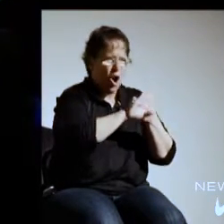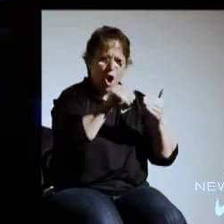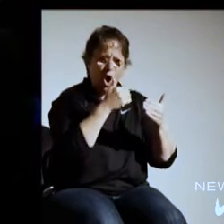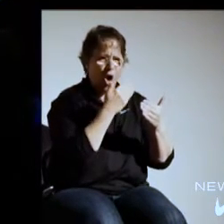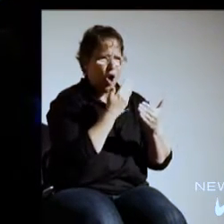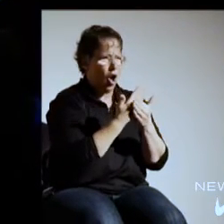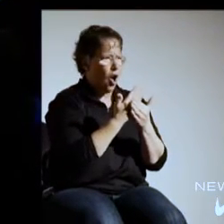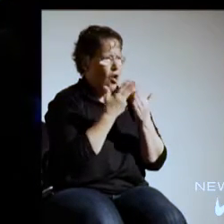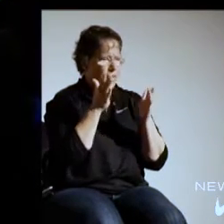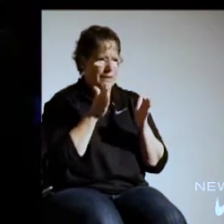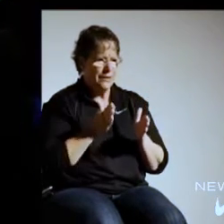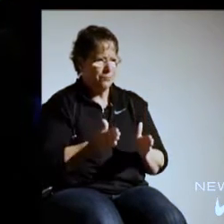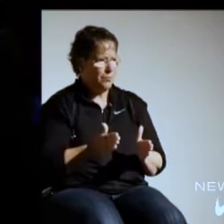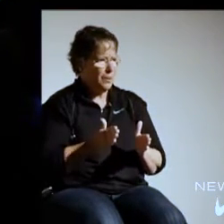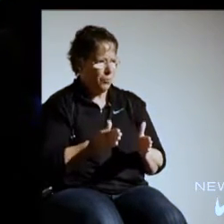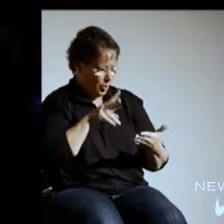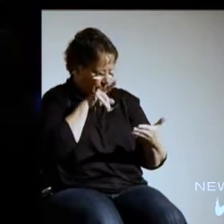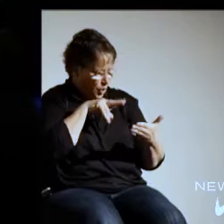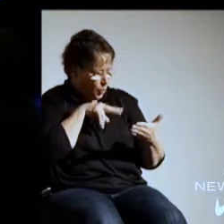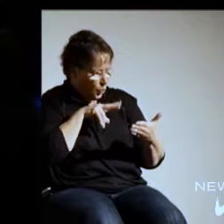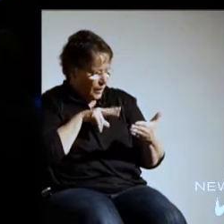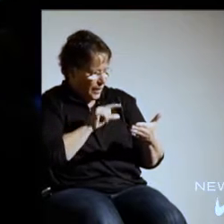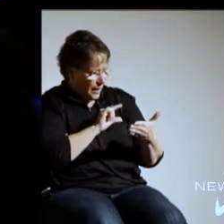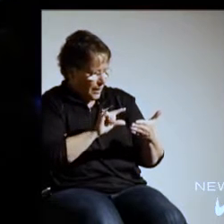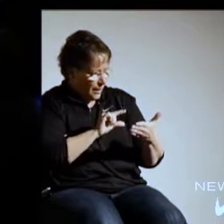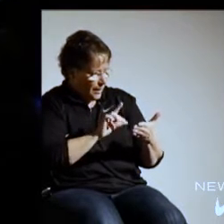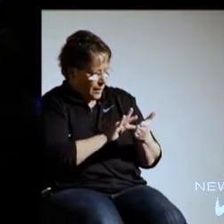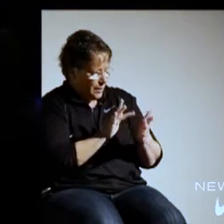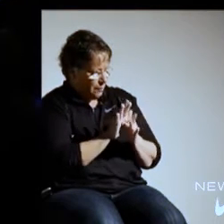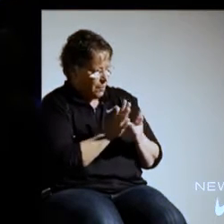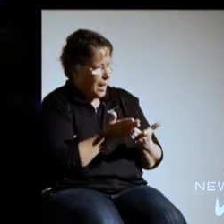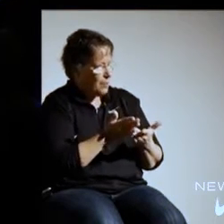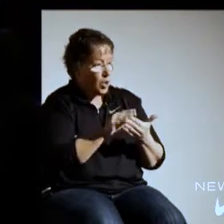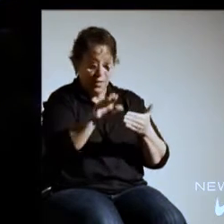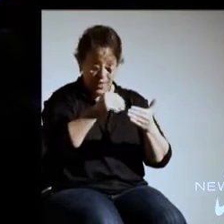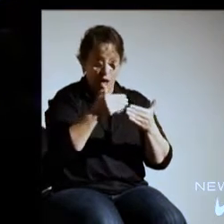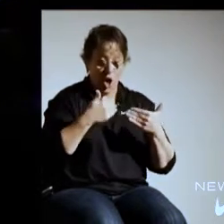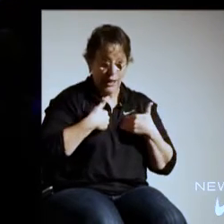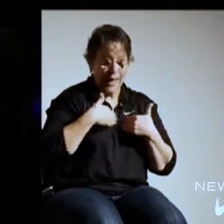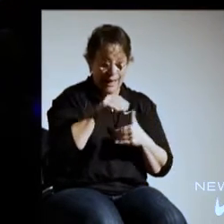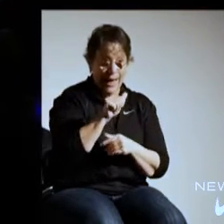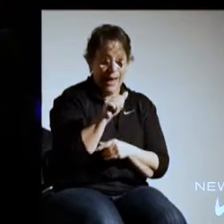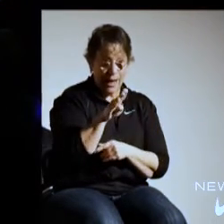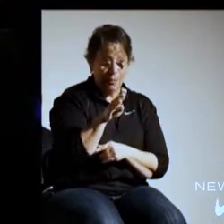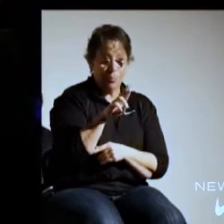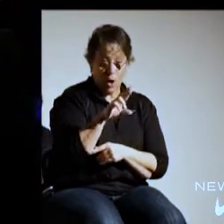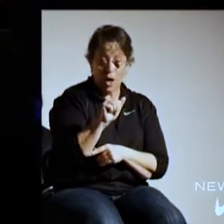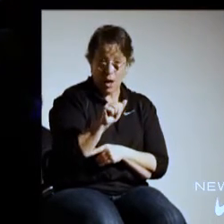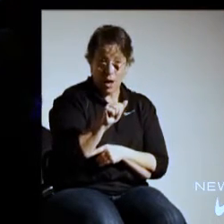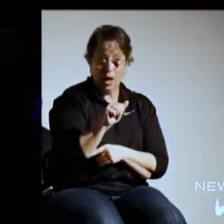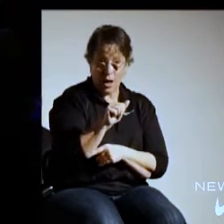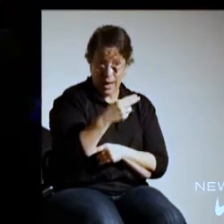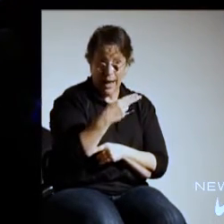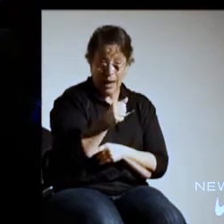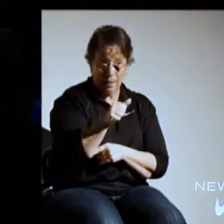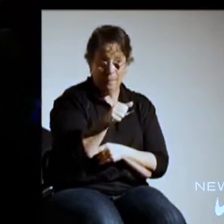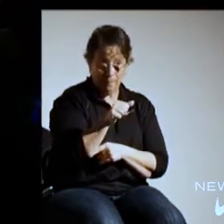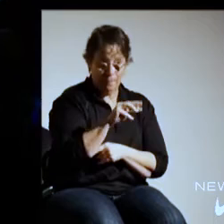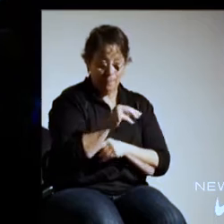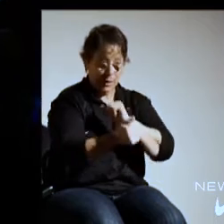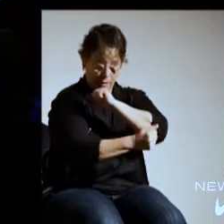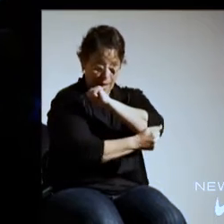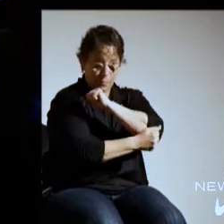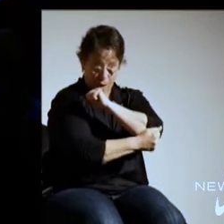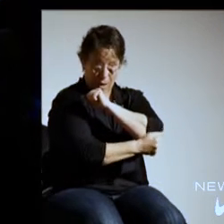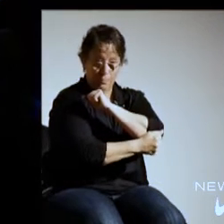Scripture, they all had their Abraham as their father in the faith. He gave them an example of how to follow God. But the fullness